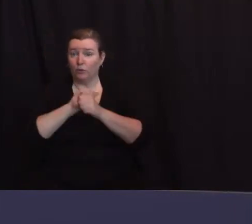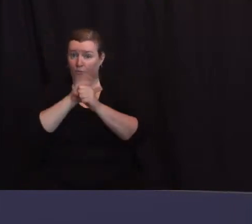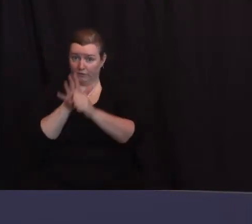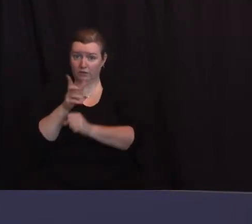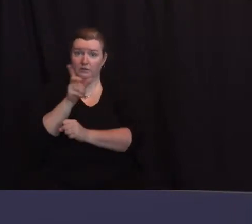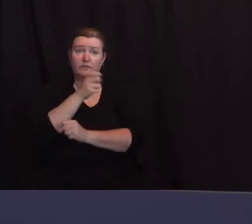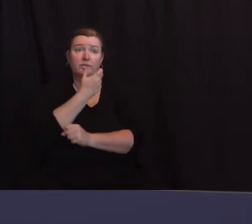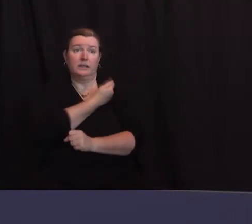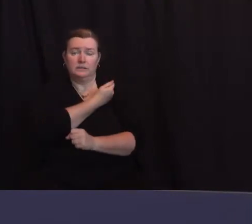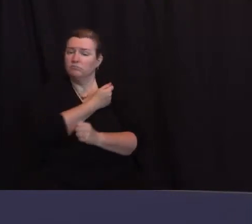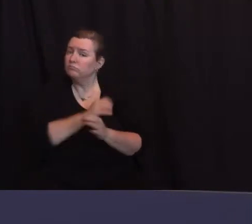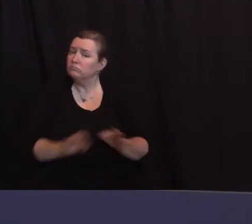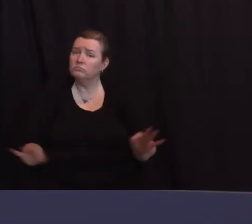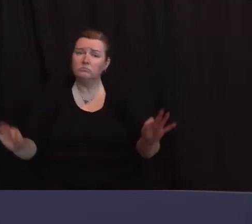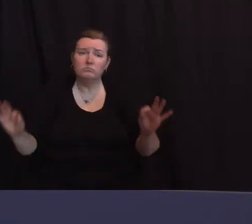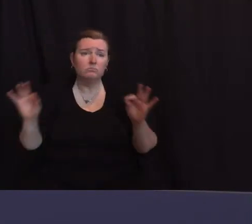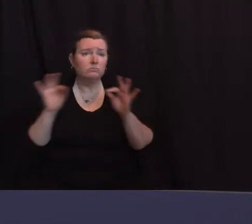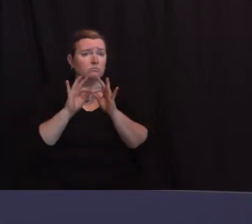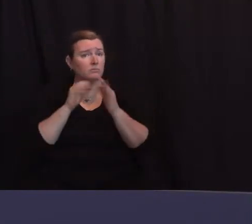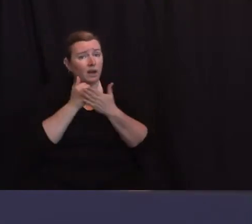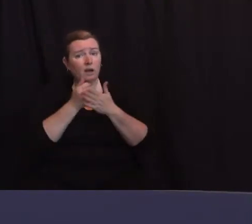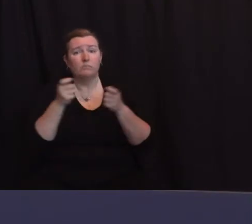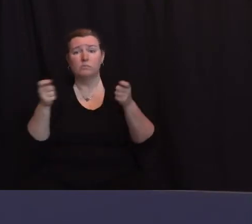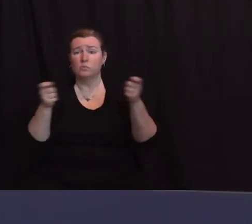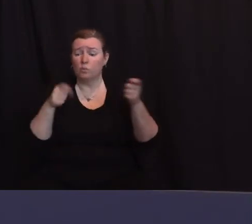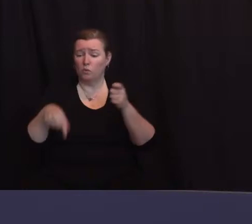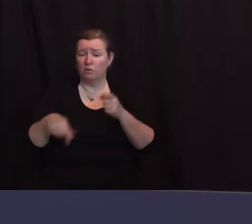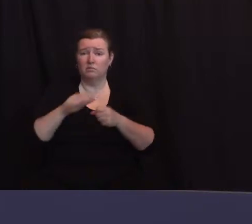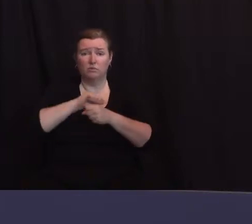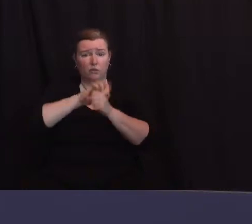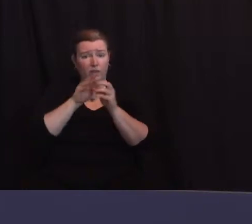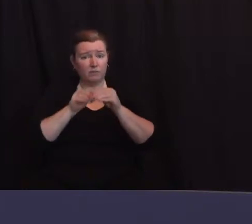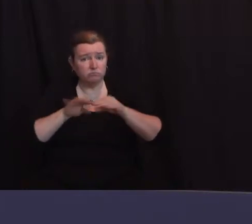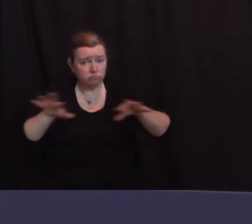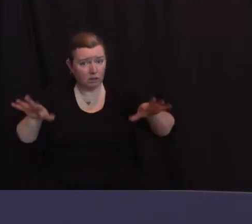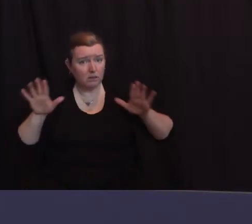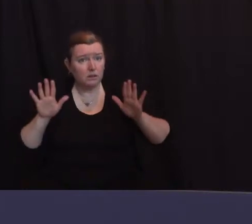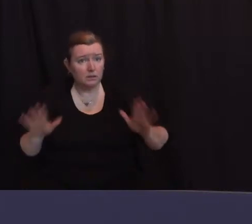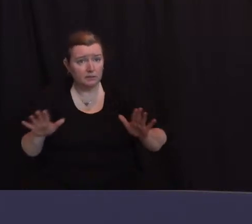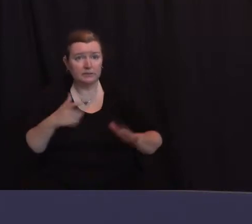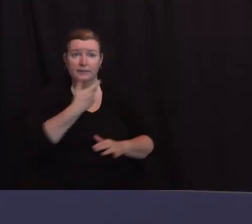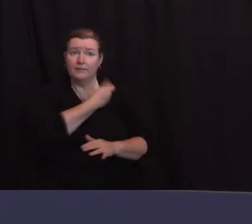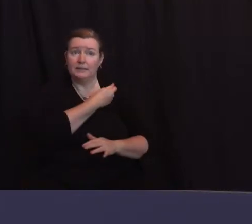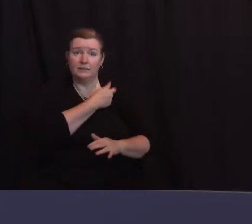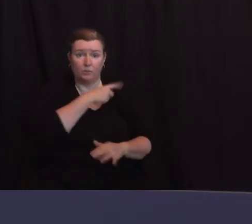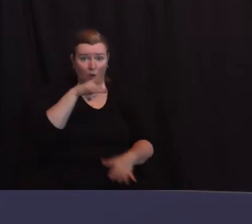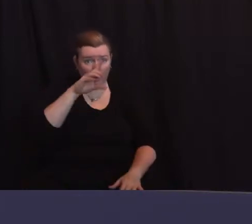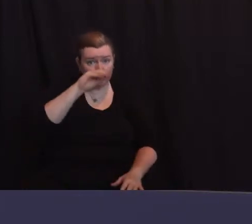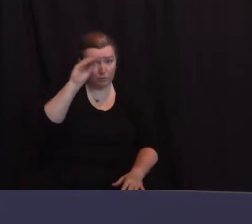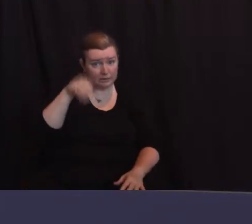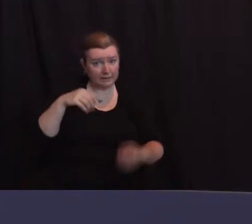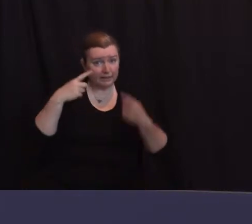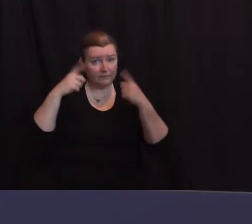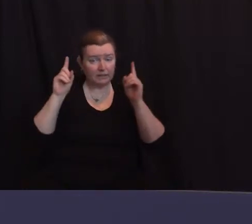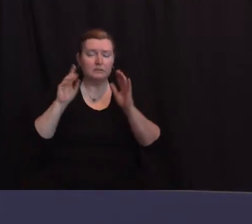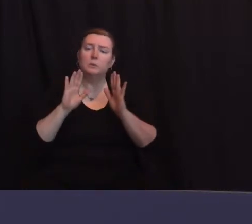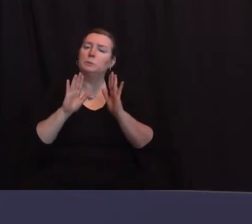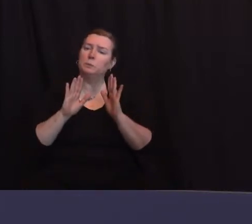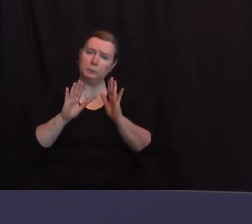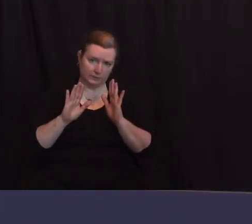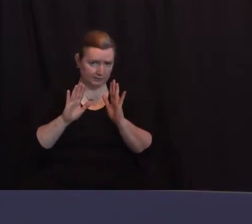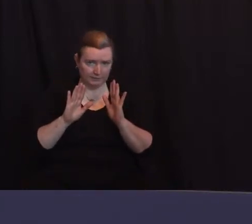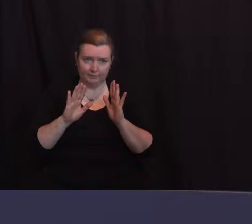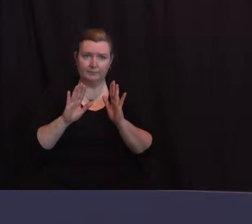tool to bring the pandemic under control. However, no vaccines are 100% effective at preventing illness, so